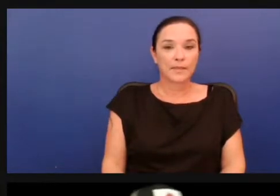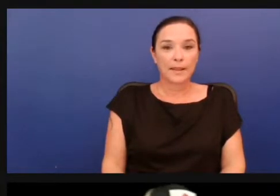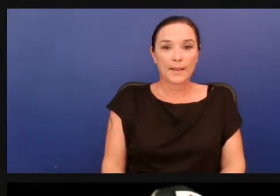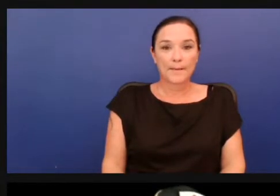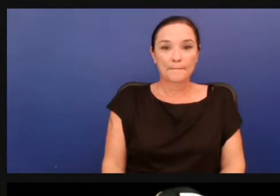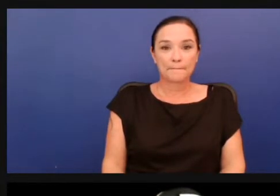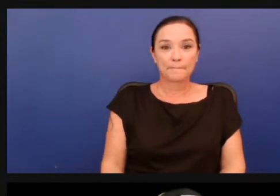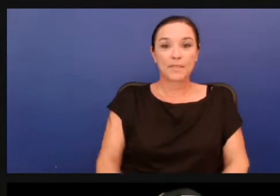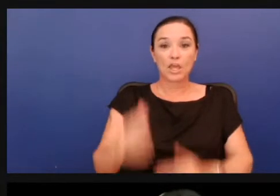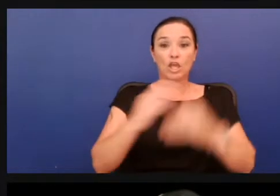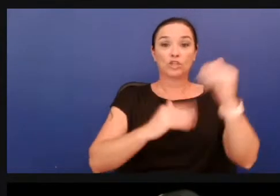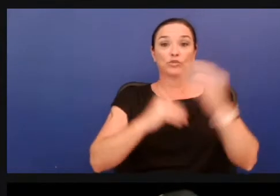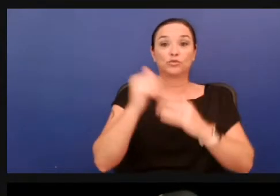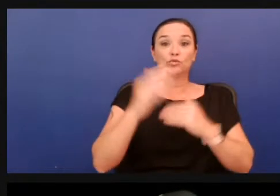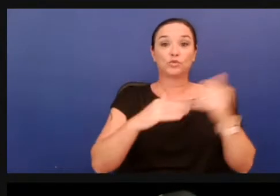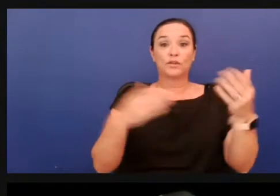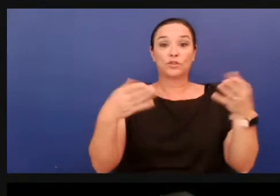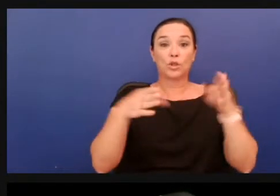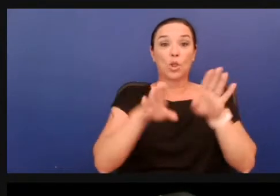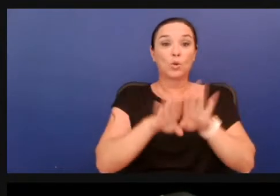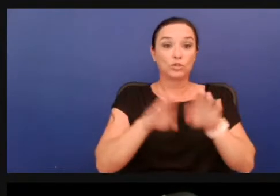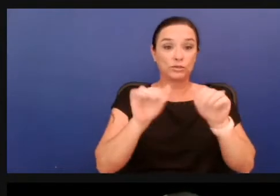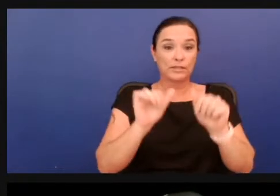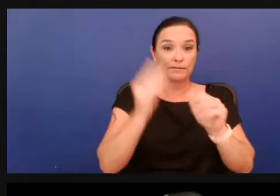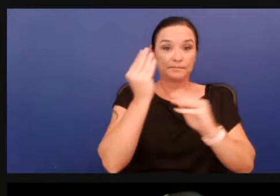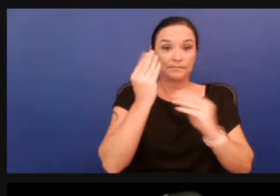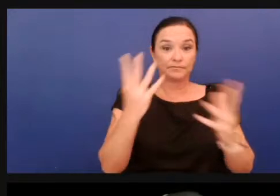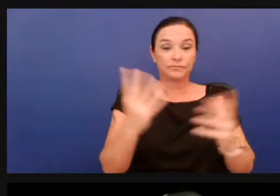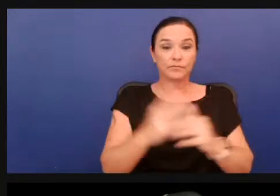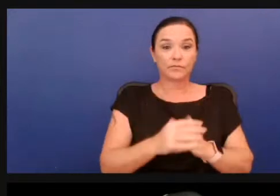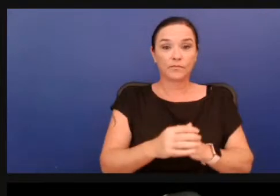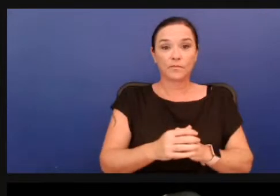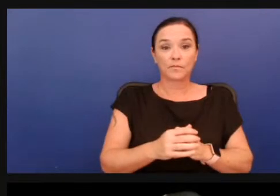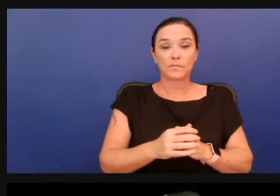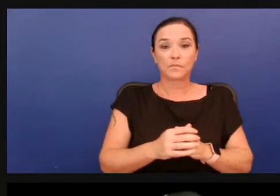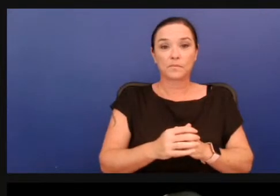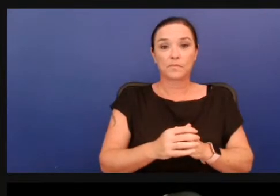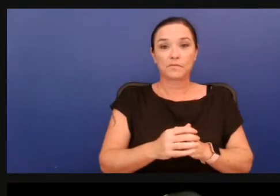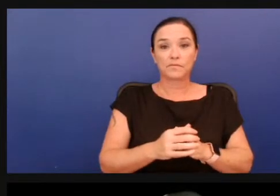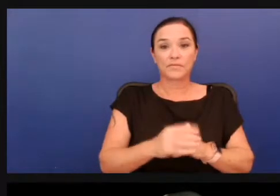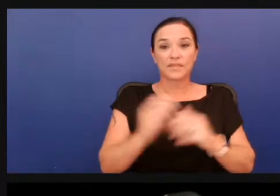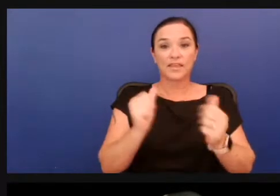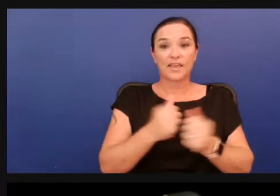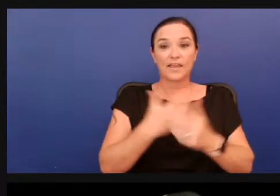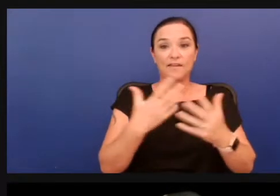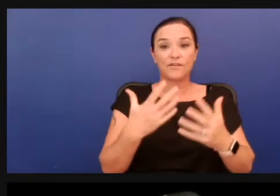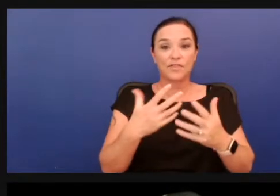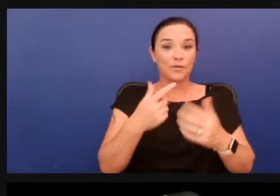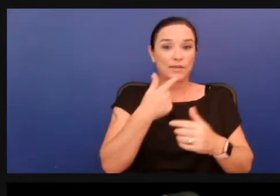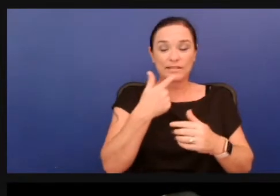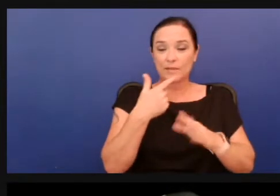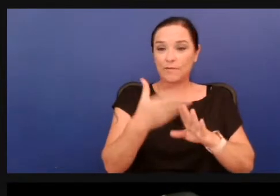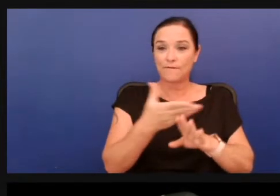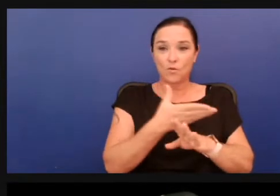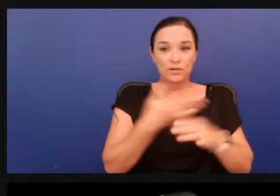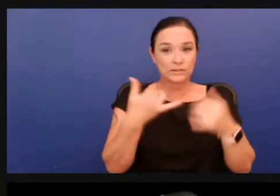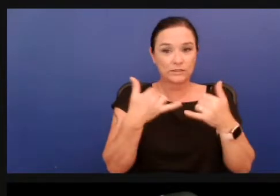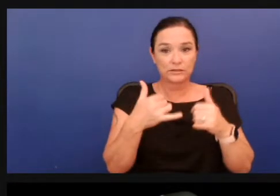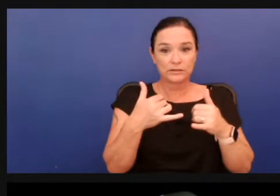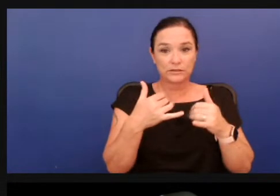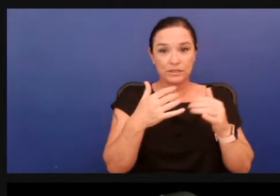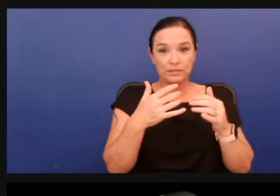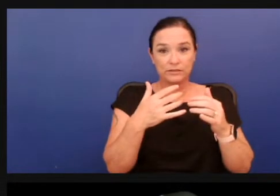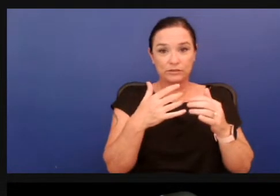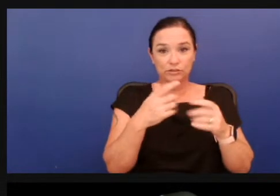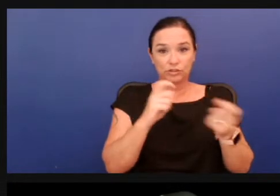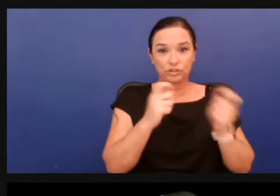Construction closures, we can update you on that in a national park. Everything we said before is scratched off,